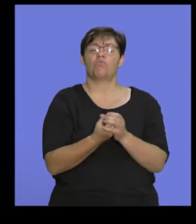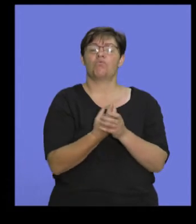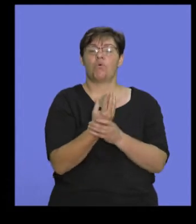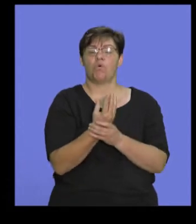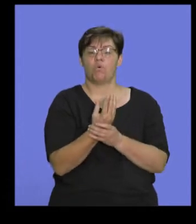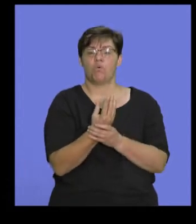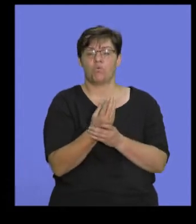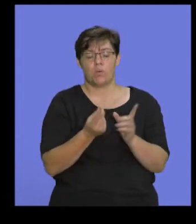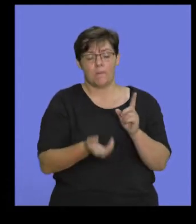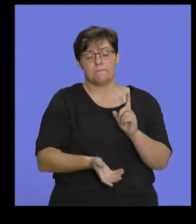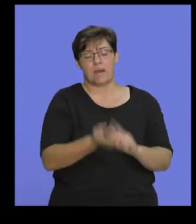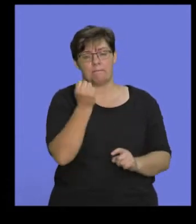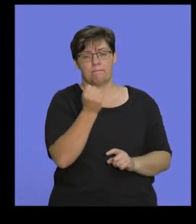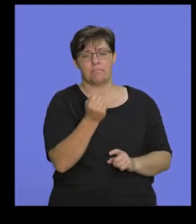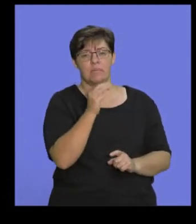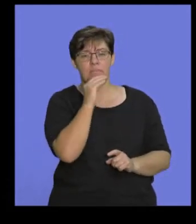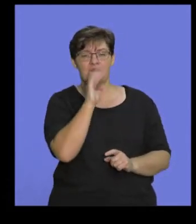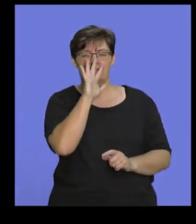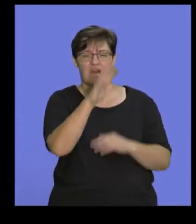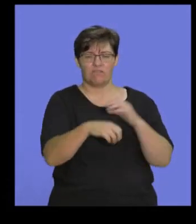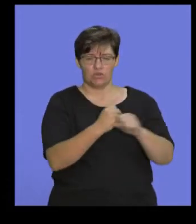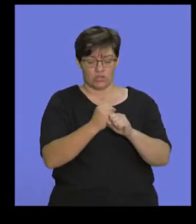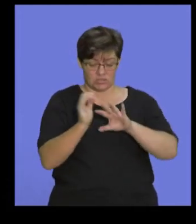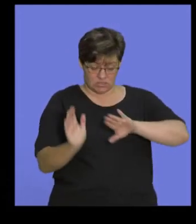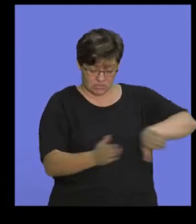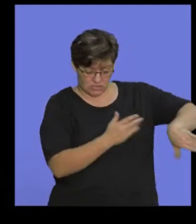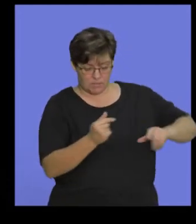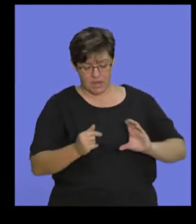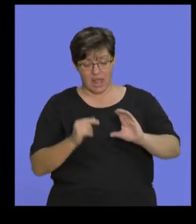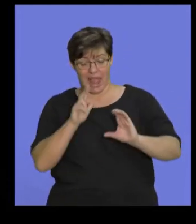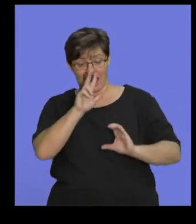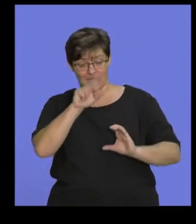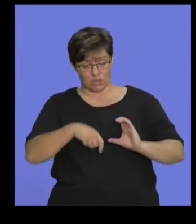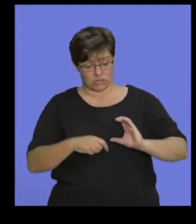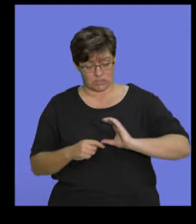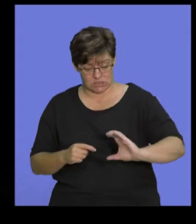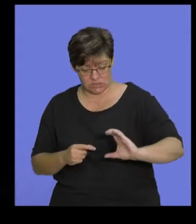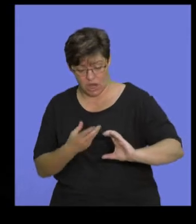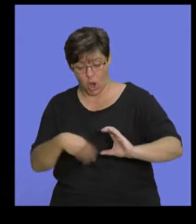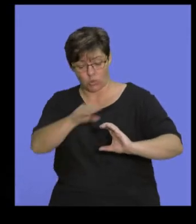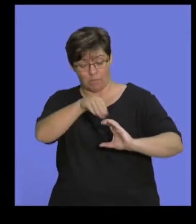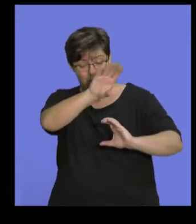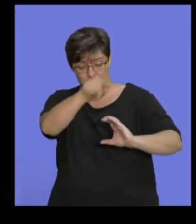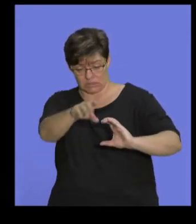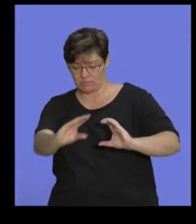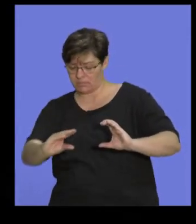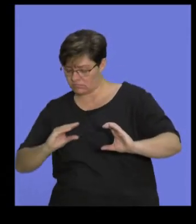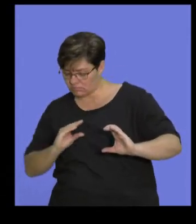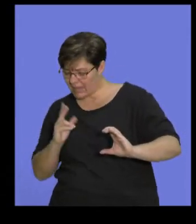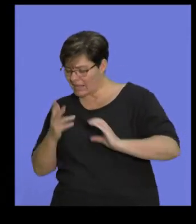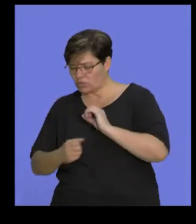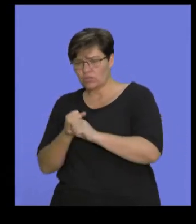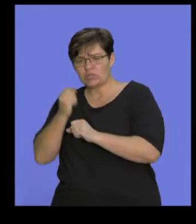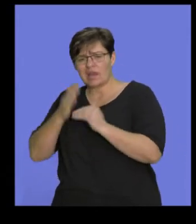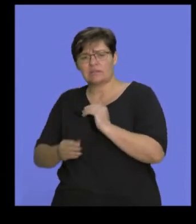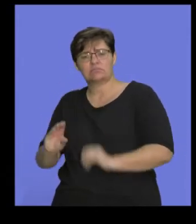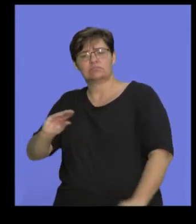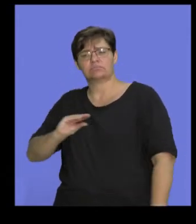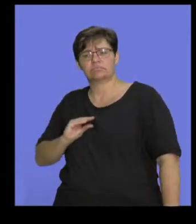money grow to after 5 years if the investment is compounded